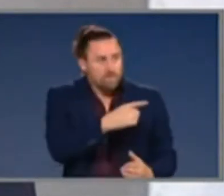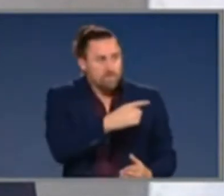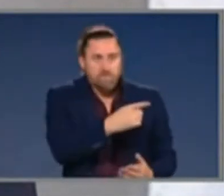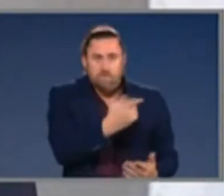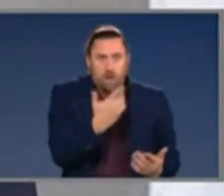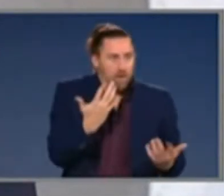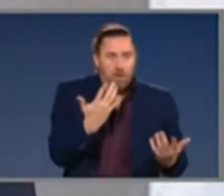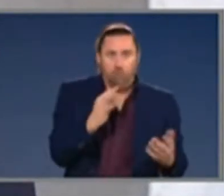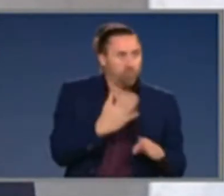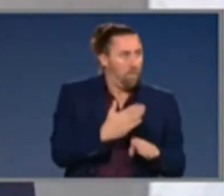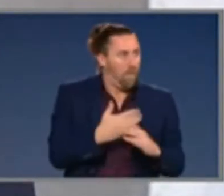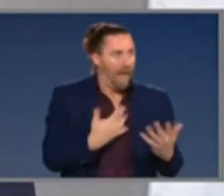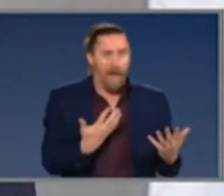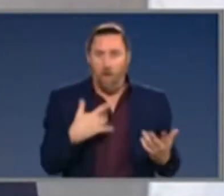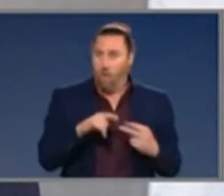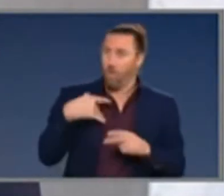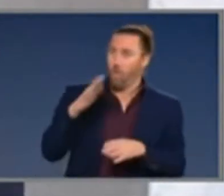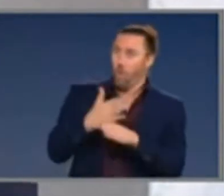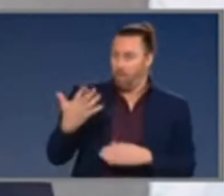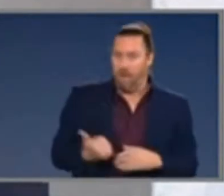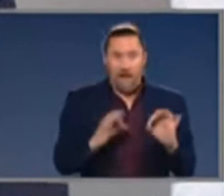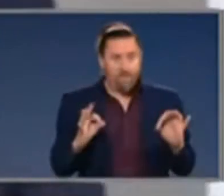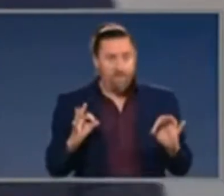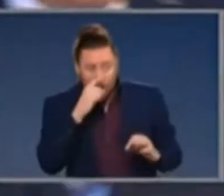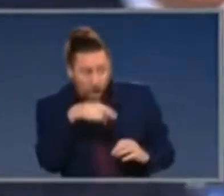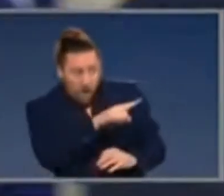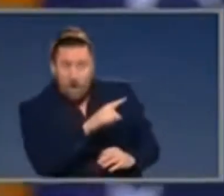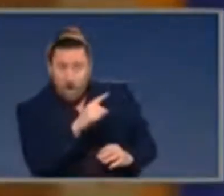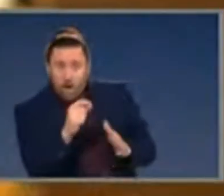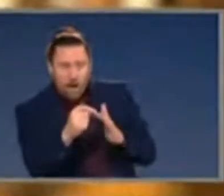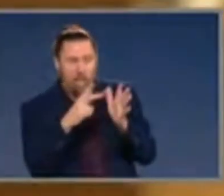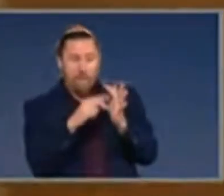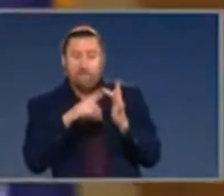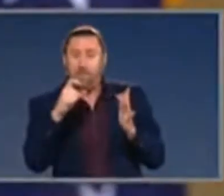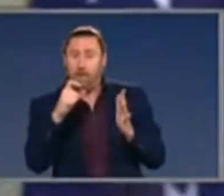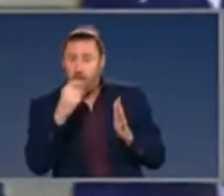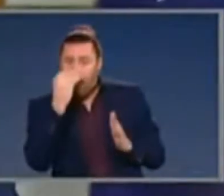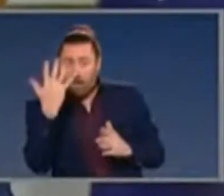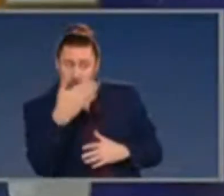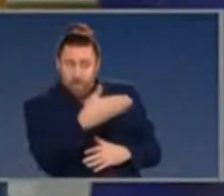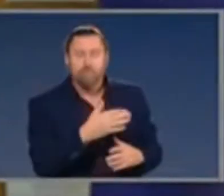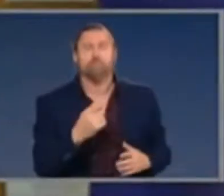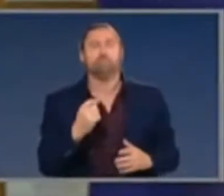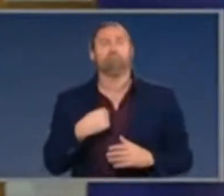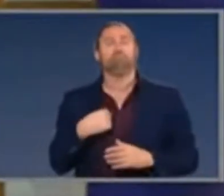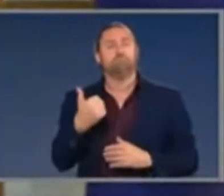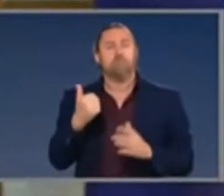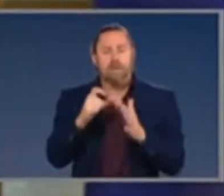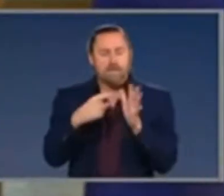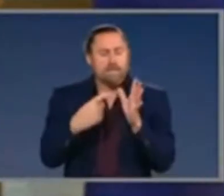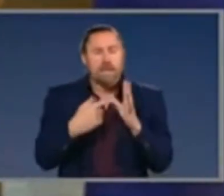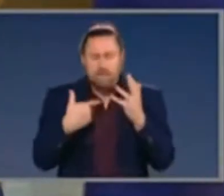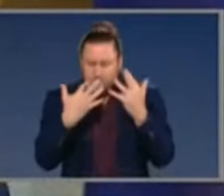told to be isolated. Can I ask that one as well? So I haven't got the actual data on ICU capacity, but we're very comfortable with